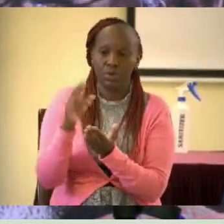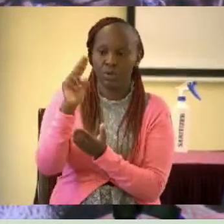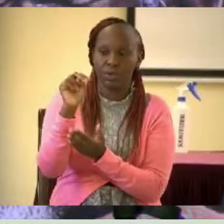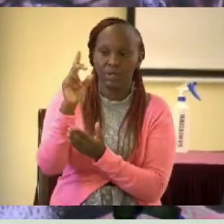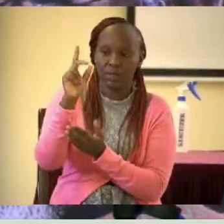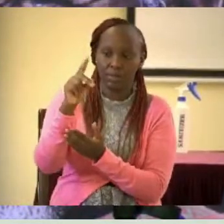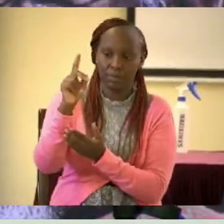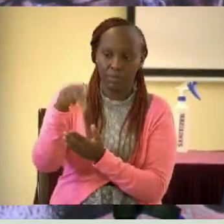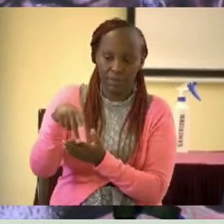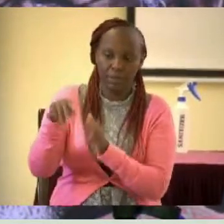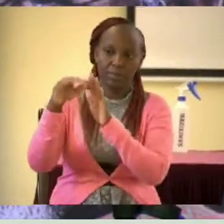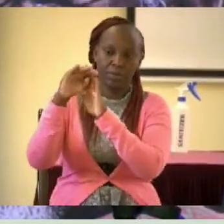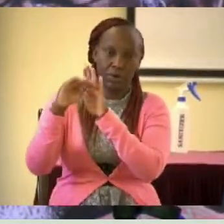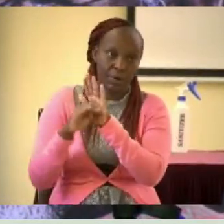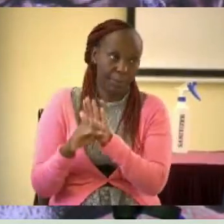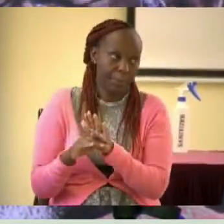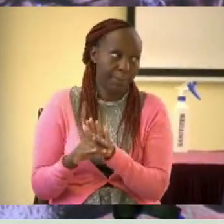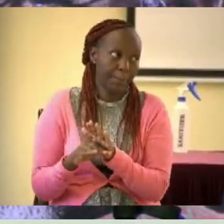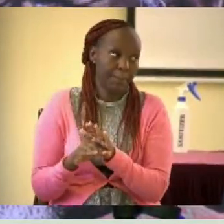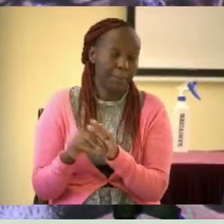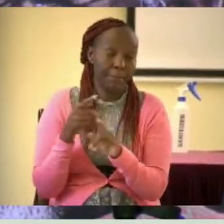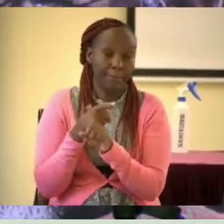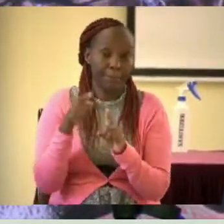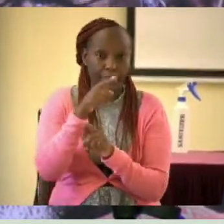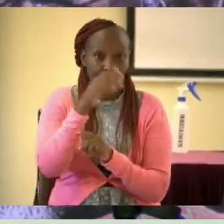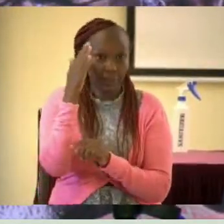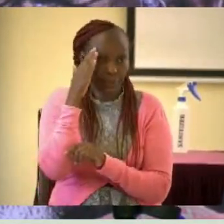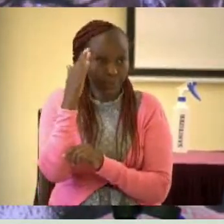UNDP program. But as you all know,